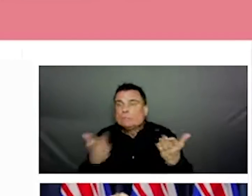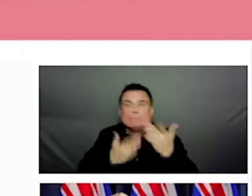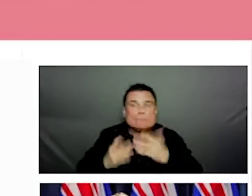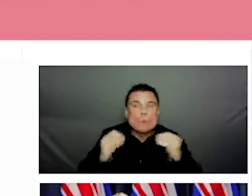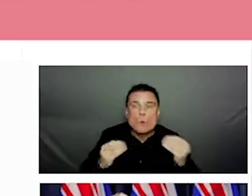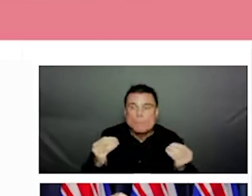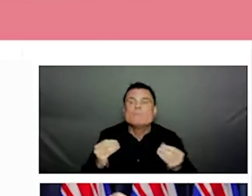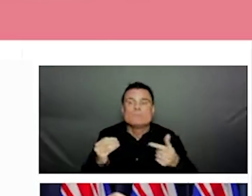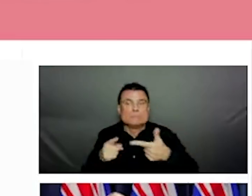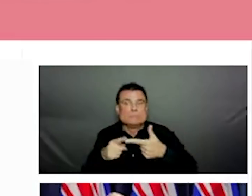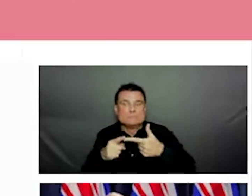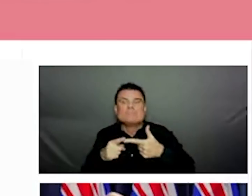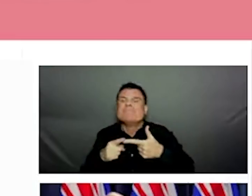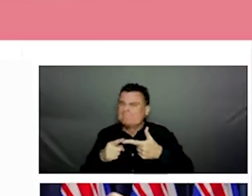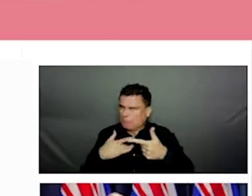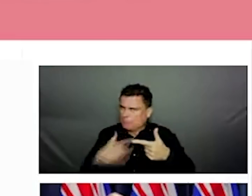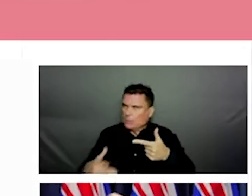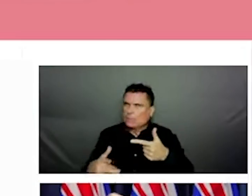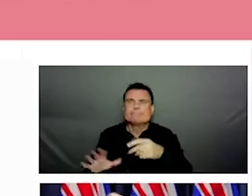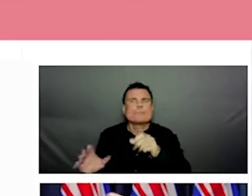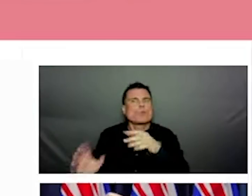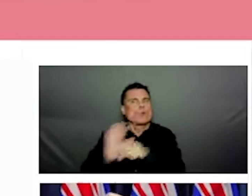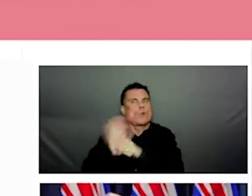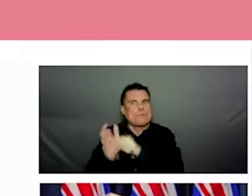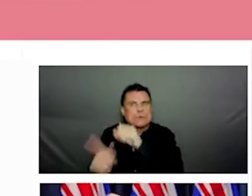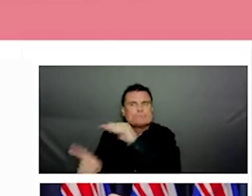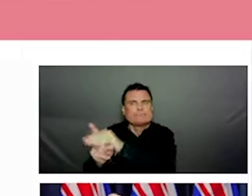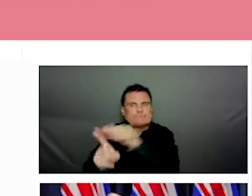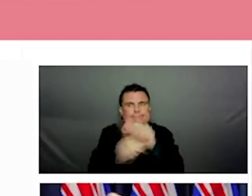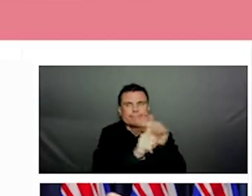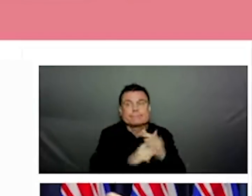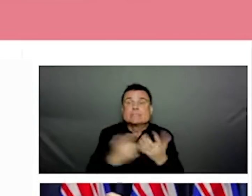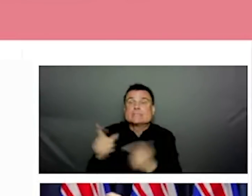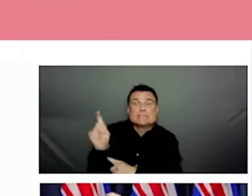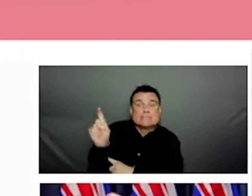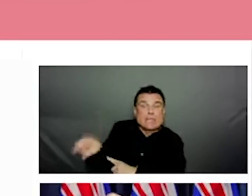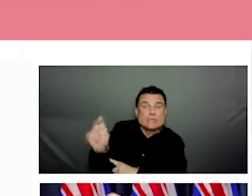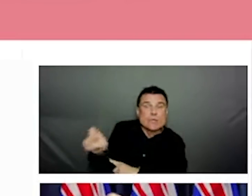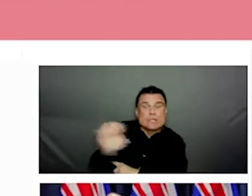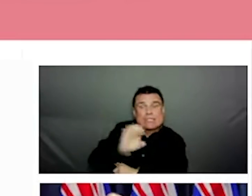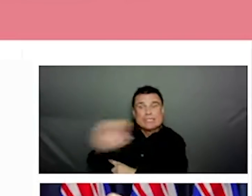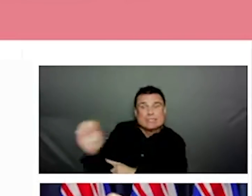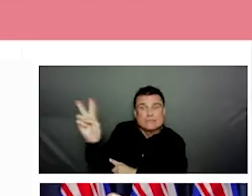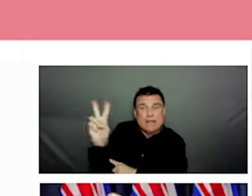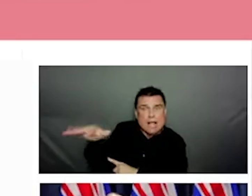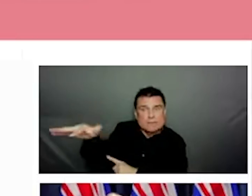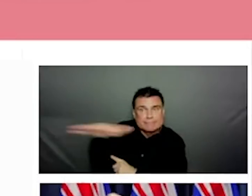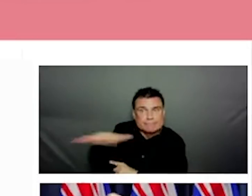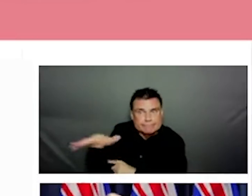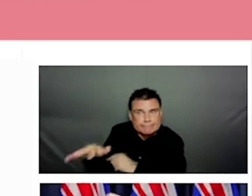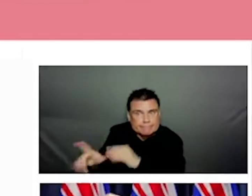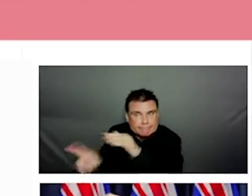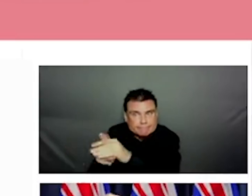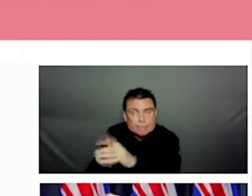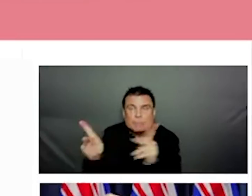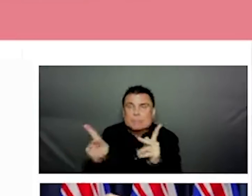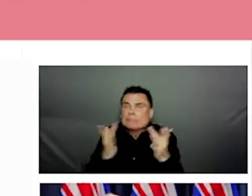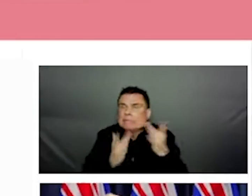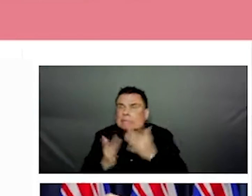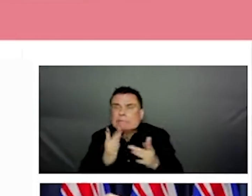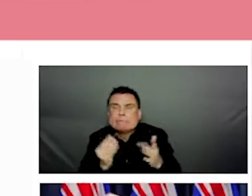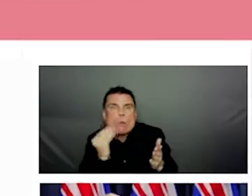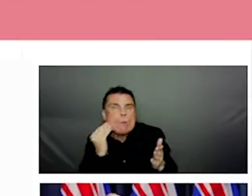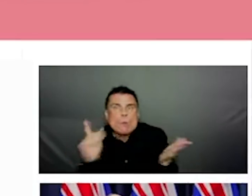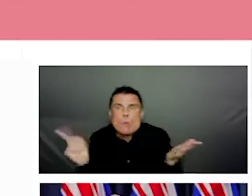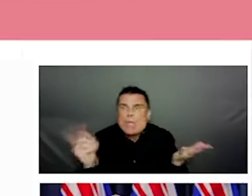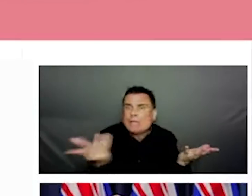in Fraser Health, and again, people who are in using shelters, who are in those situations, are much more likely